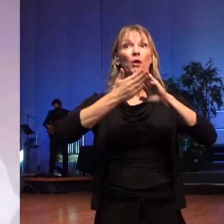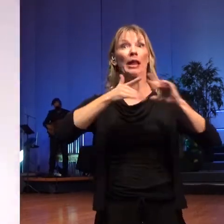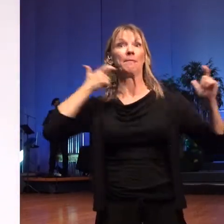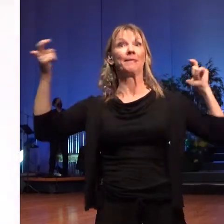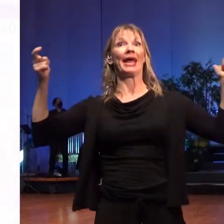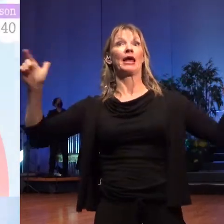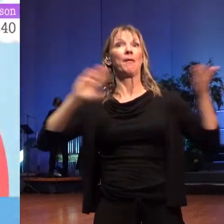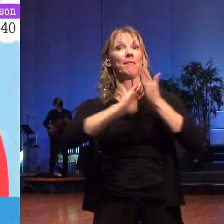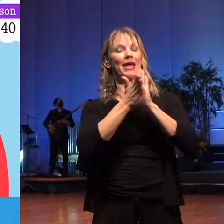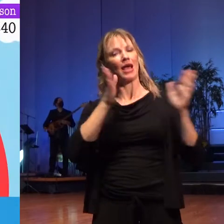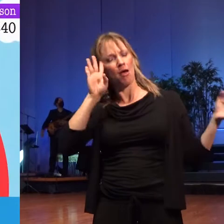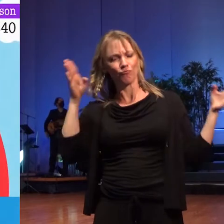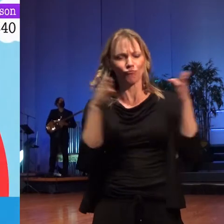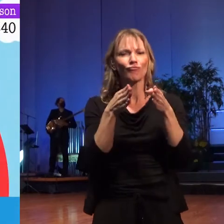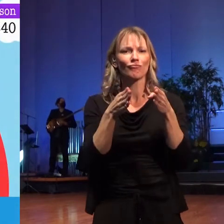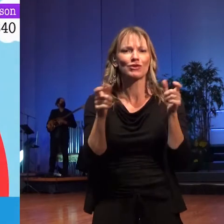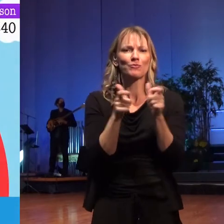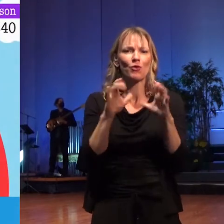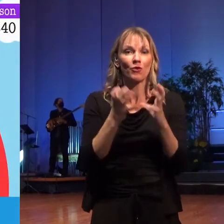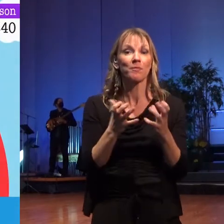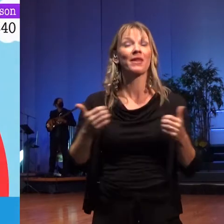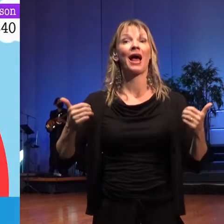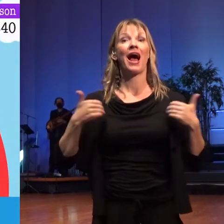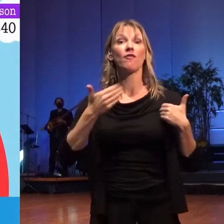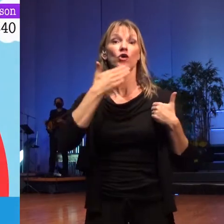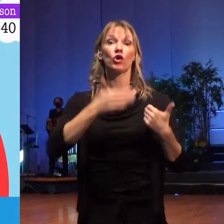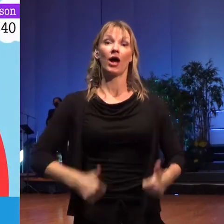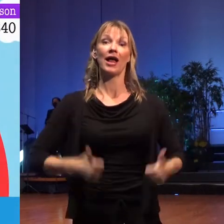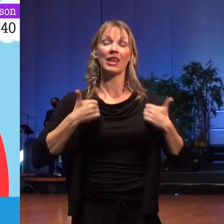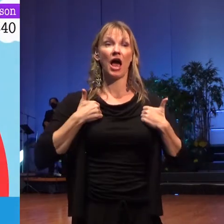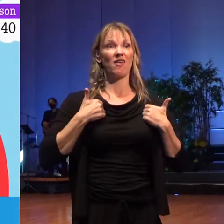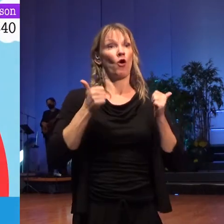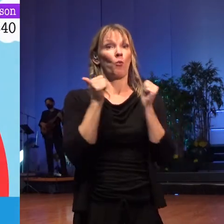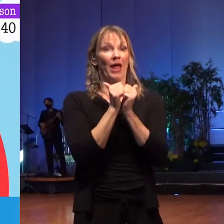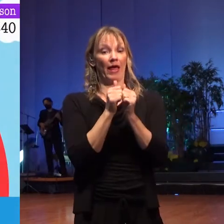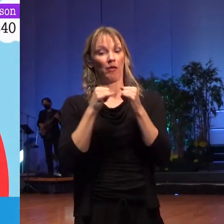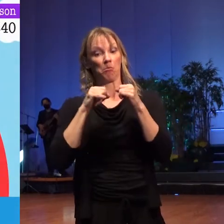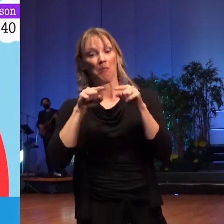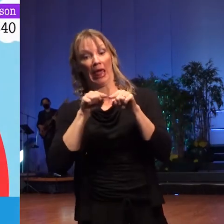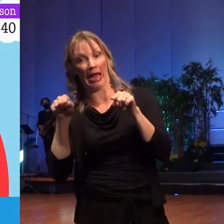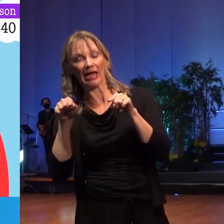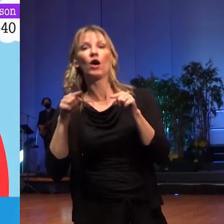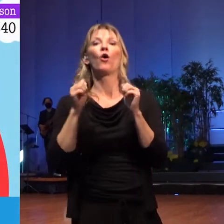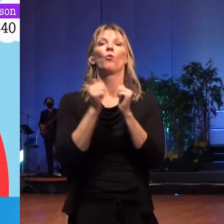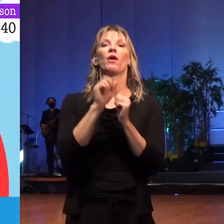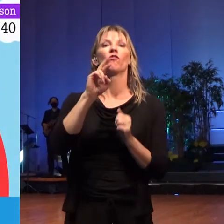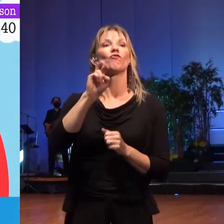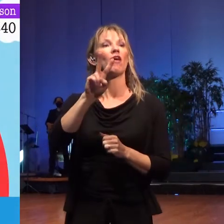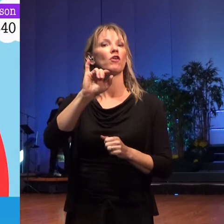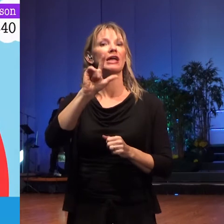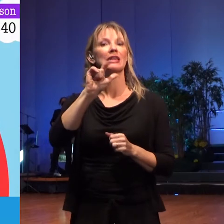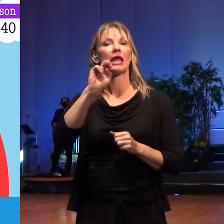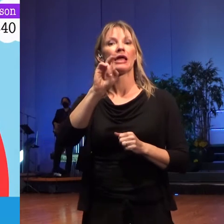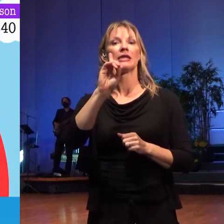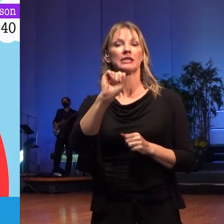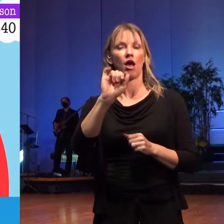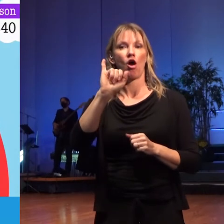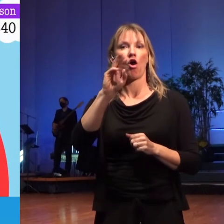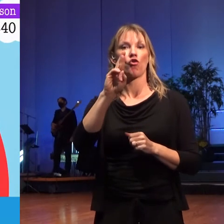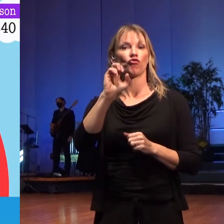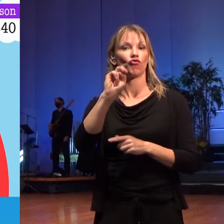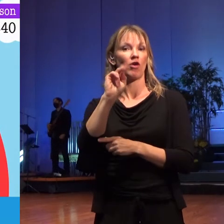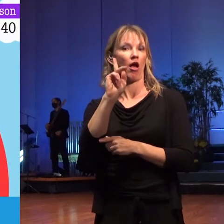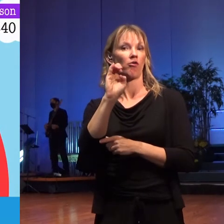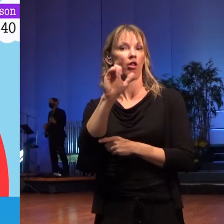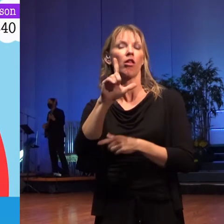Here's what's coming up. Having a good life even with fill in the blank with Reverend Linda Rangel. This 2-week online